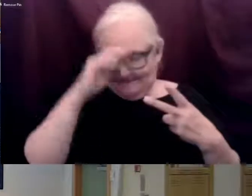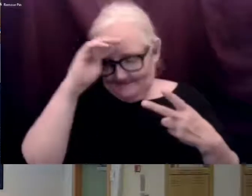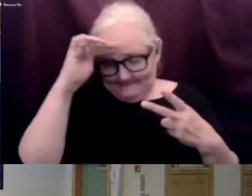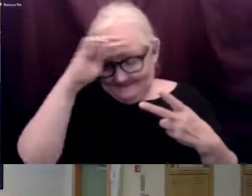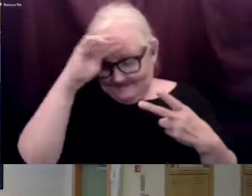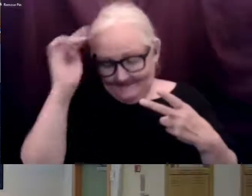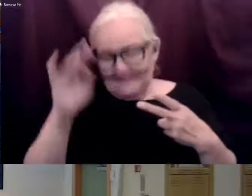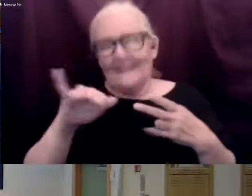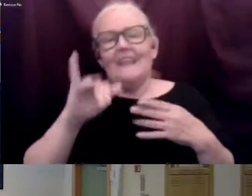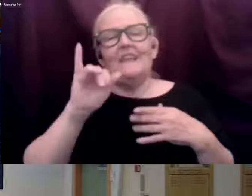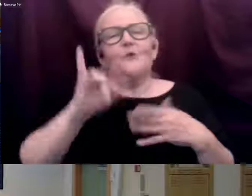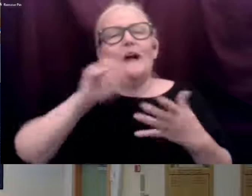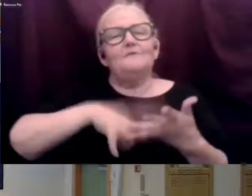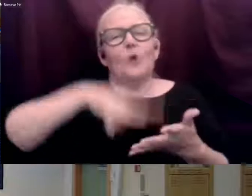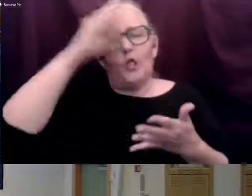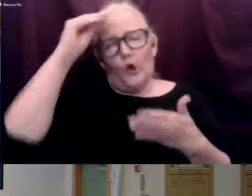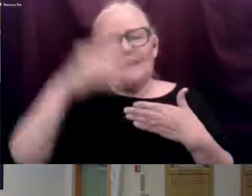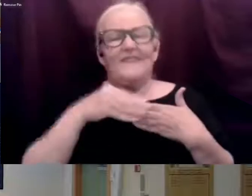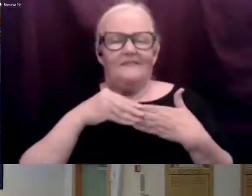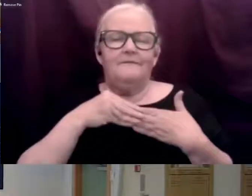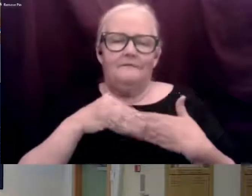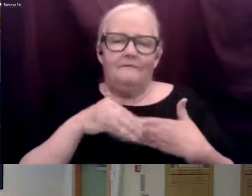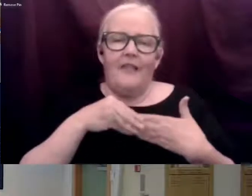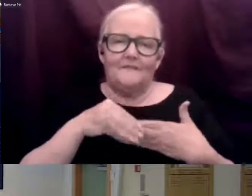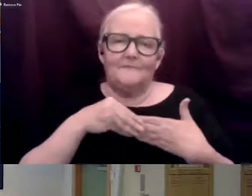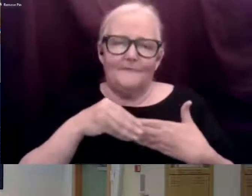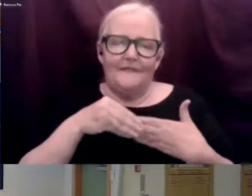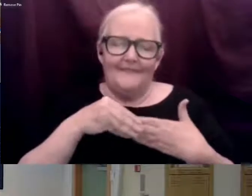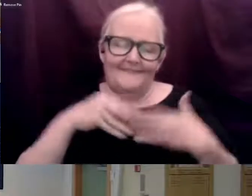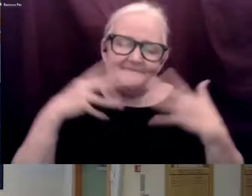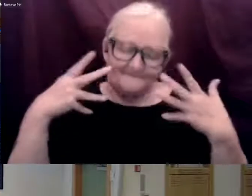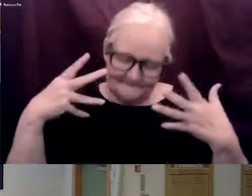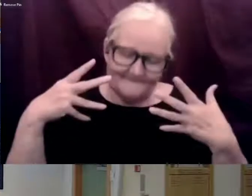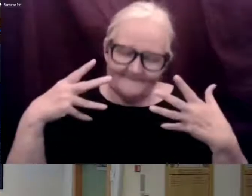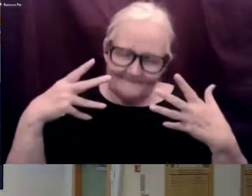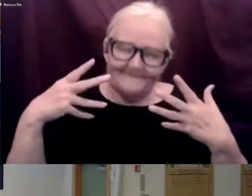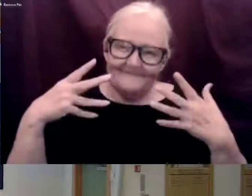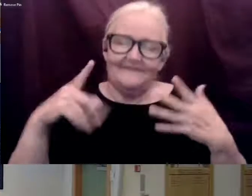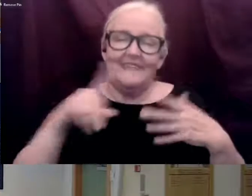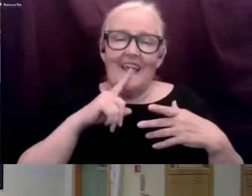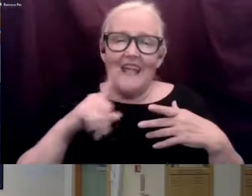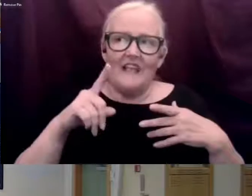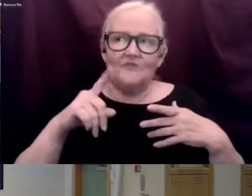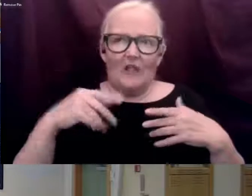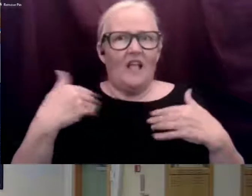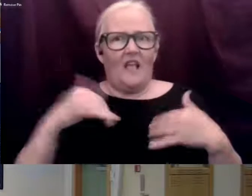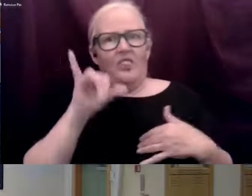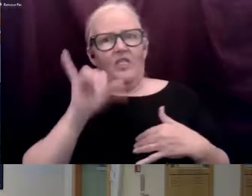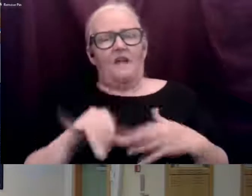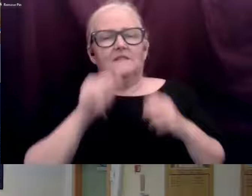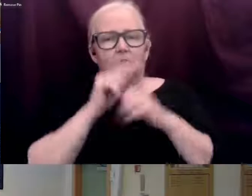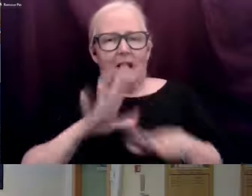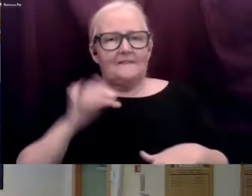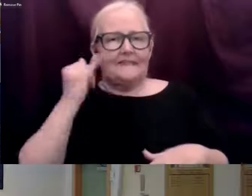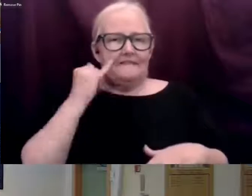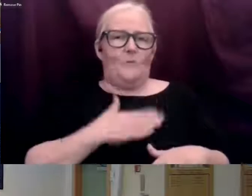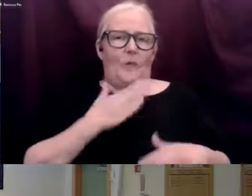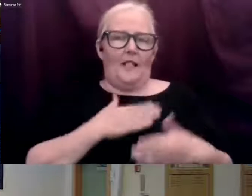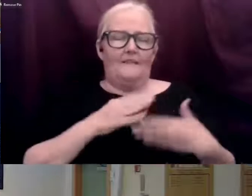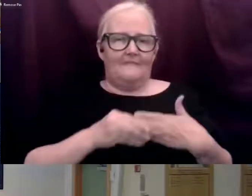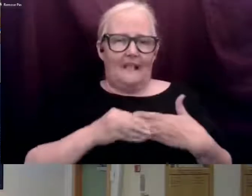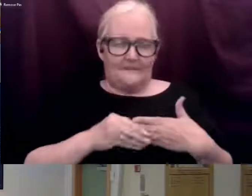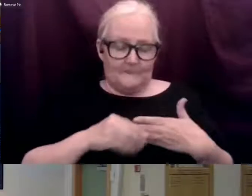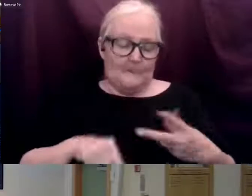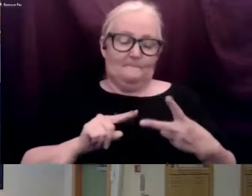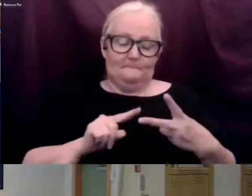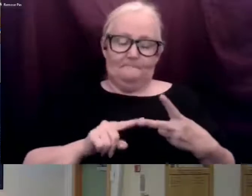in religious community, the importance and what a blessing it can be to be flexible. Baby John was a newborn,